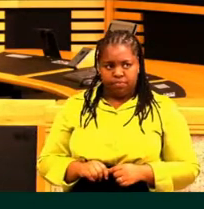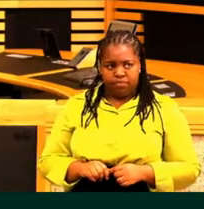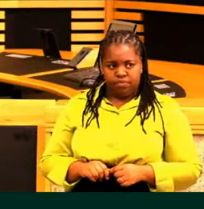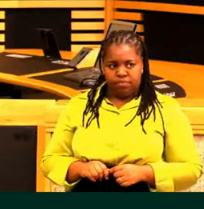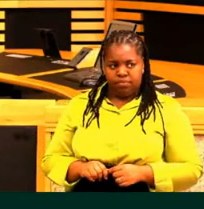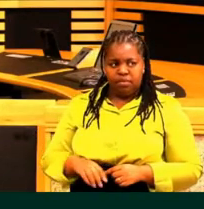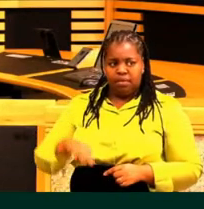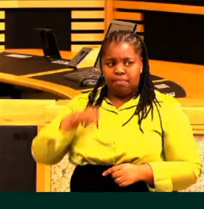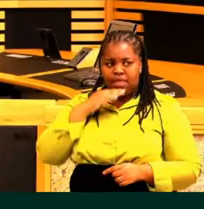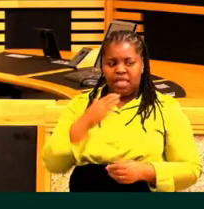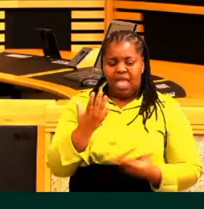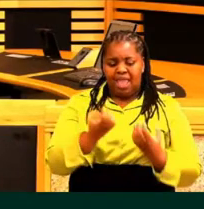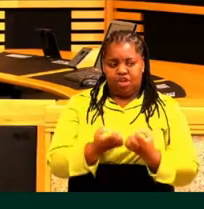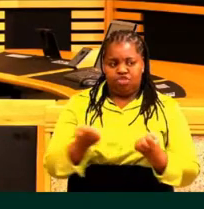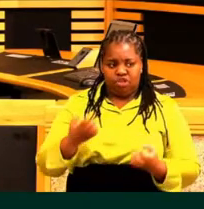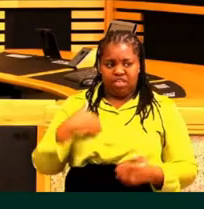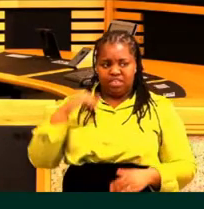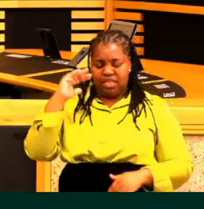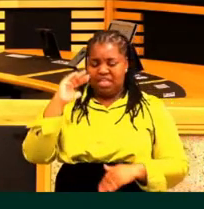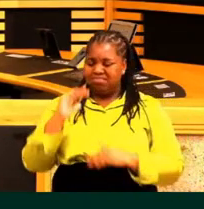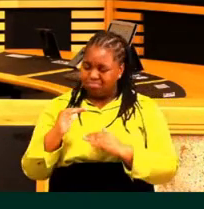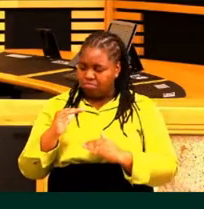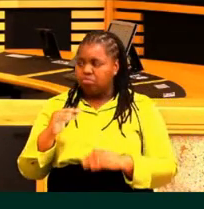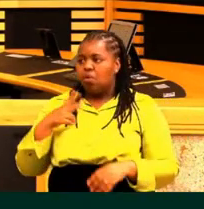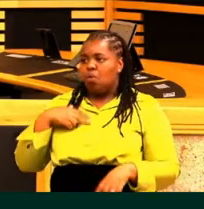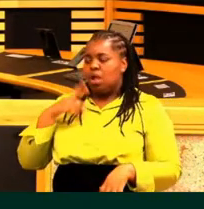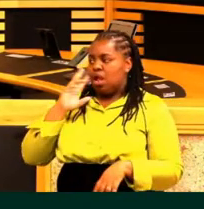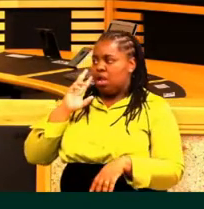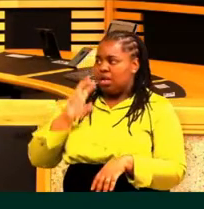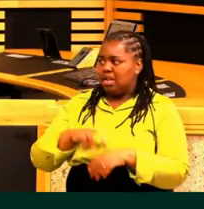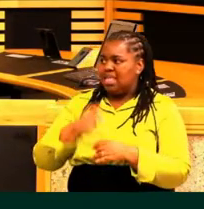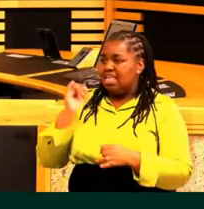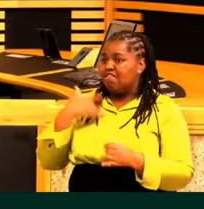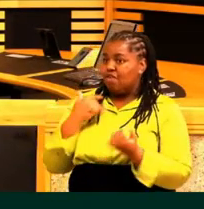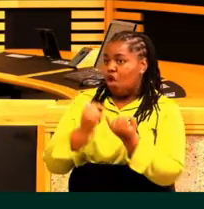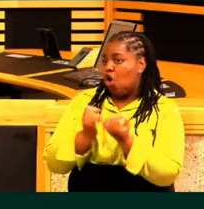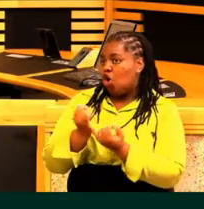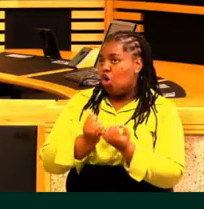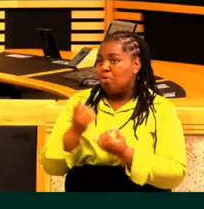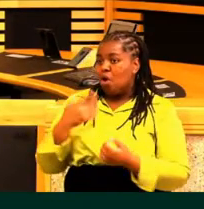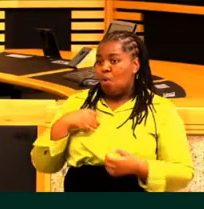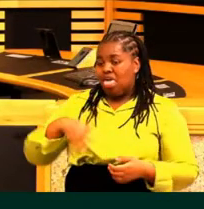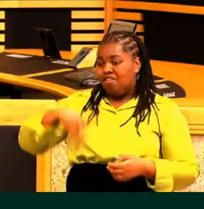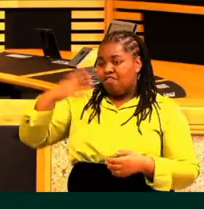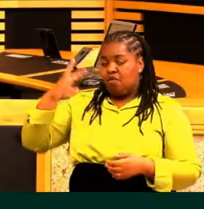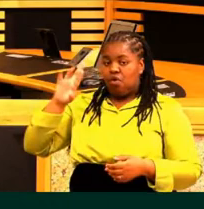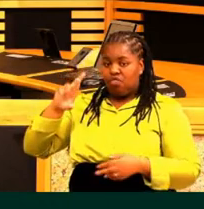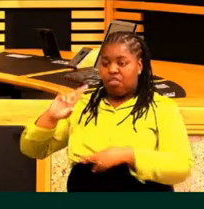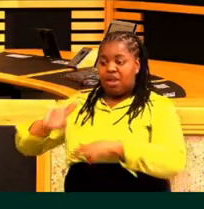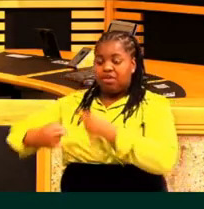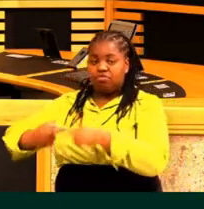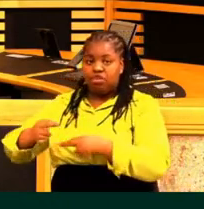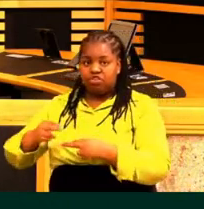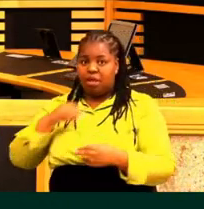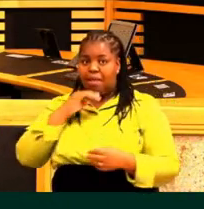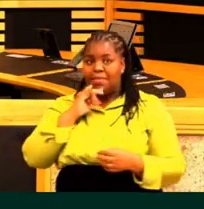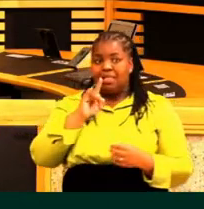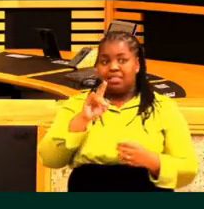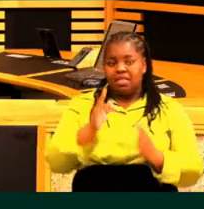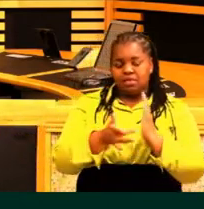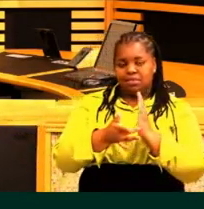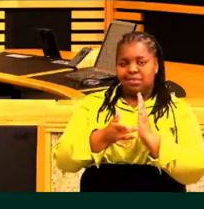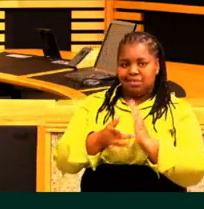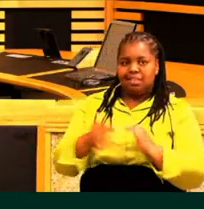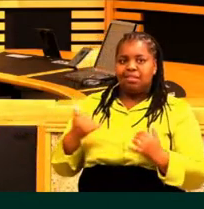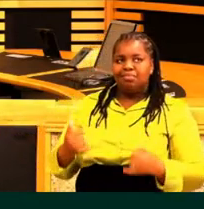the lack of resources saying we need um if we're going to compete in the fourth Industrial Revolution which is digital we are going